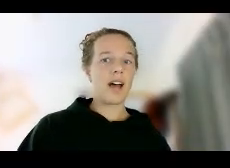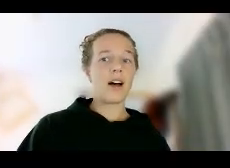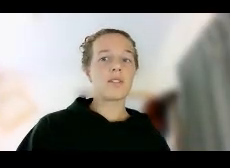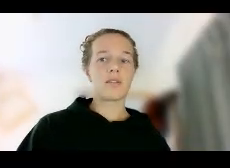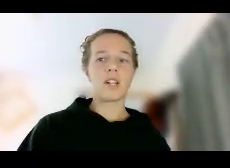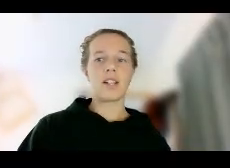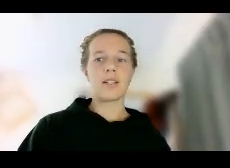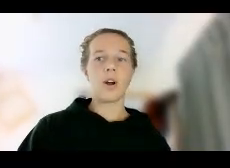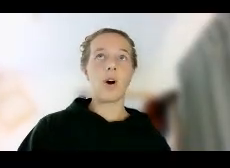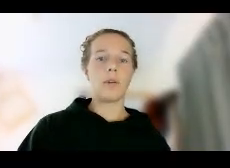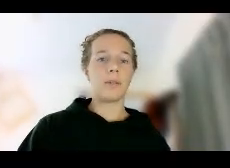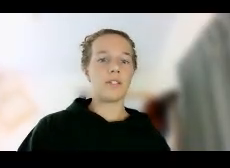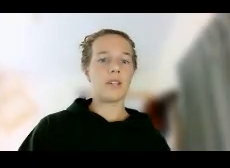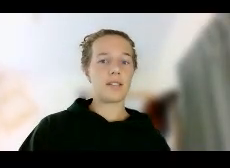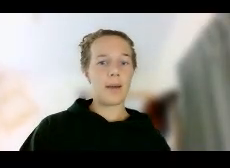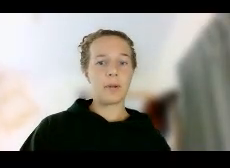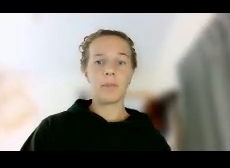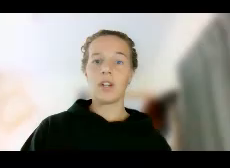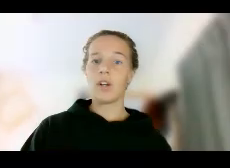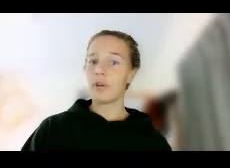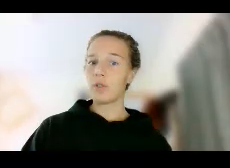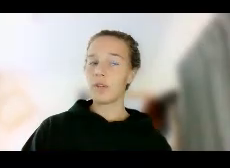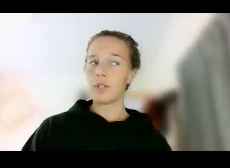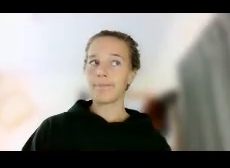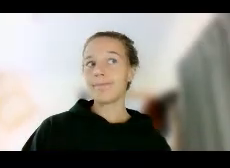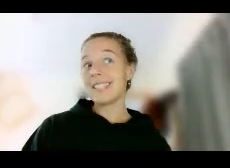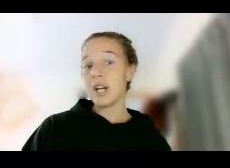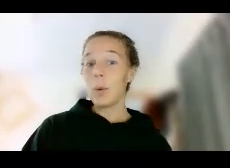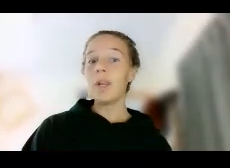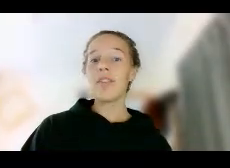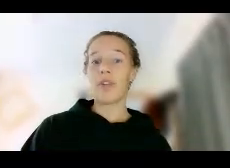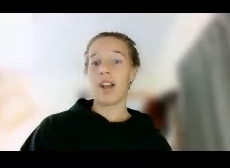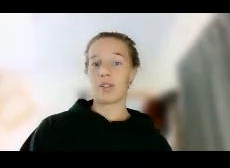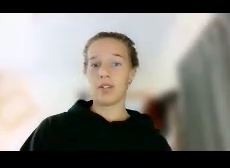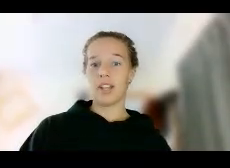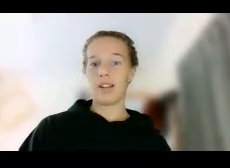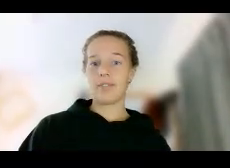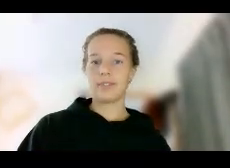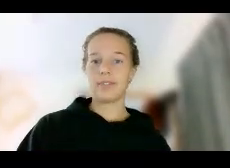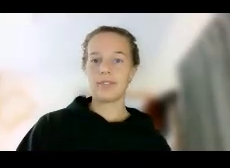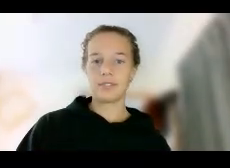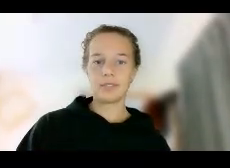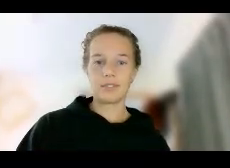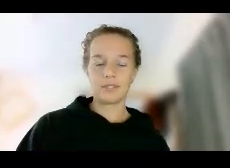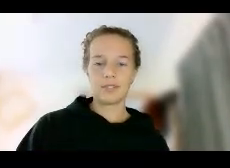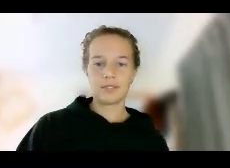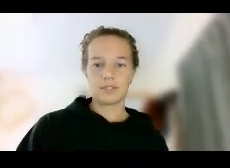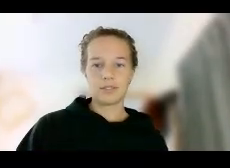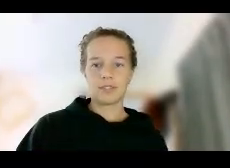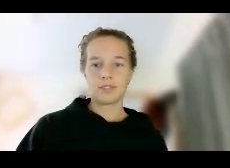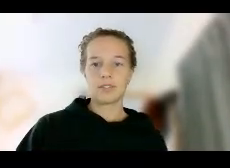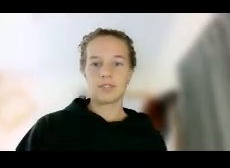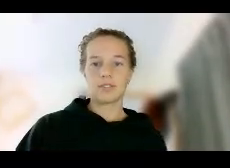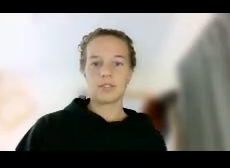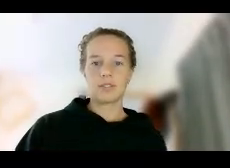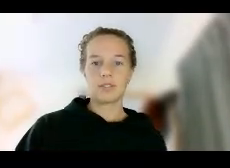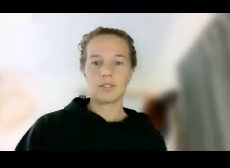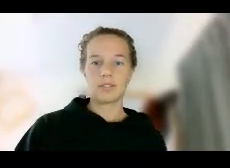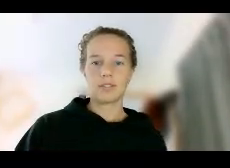you'll find thousands of studies on Pacific salmon. Forage fish, only a fraction of that.